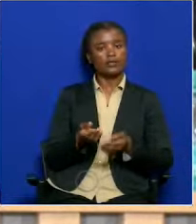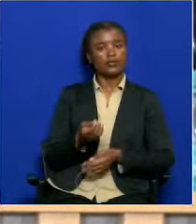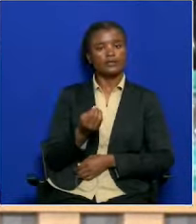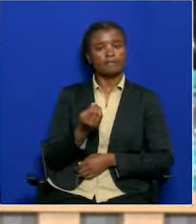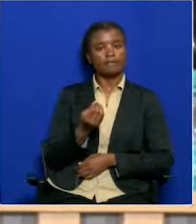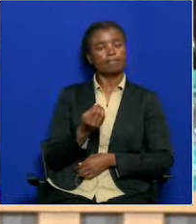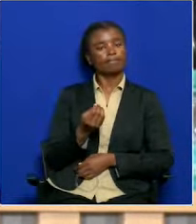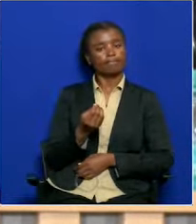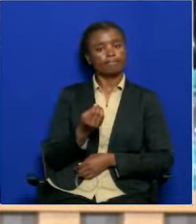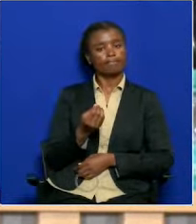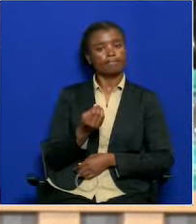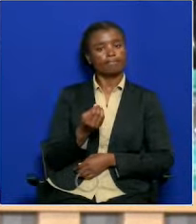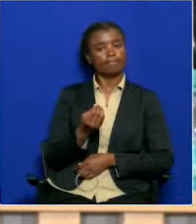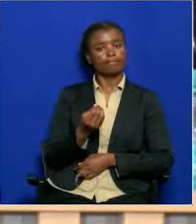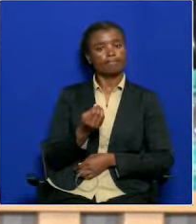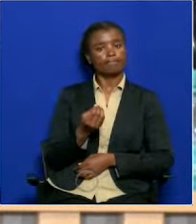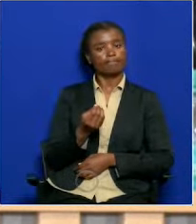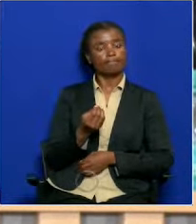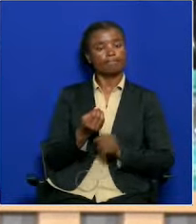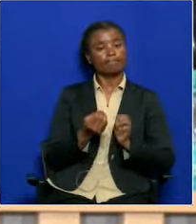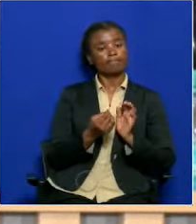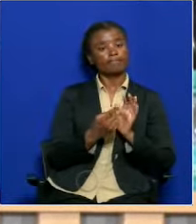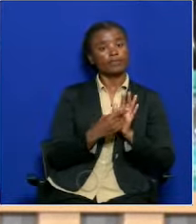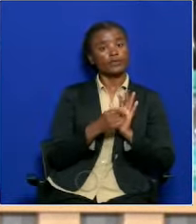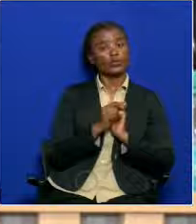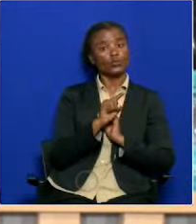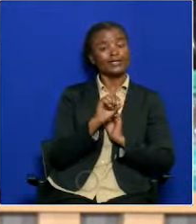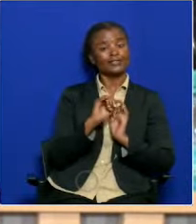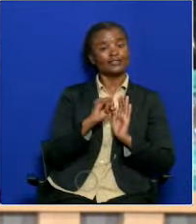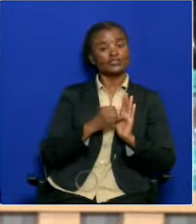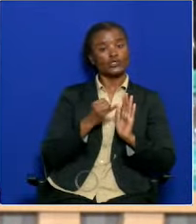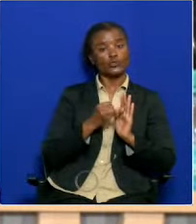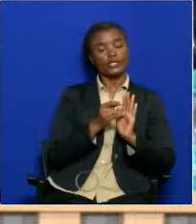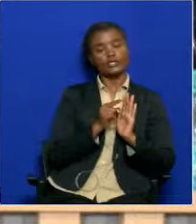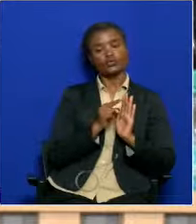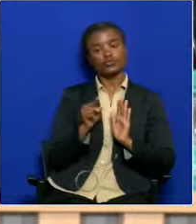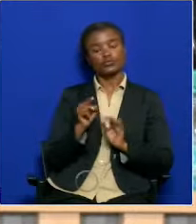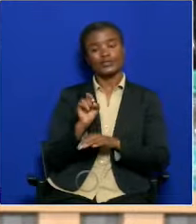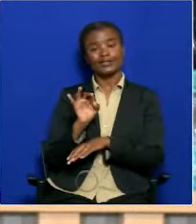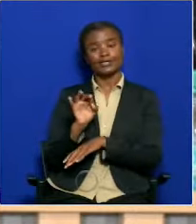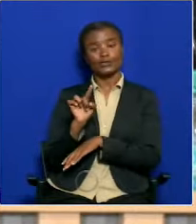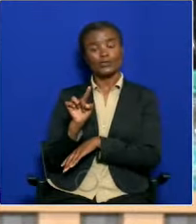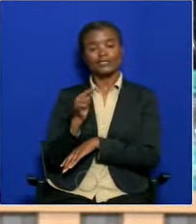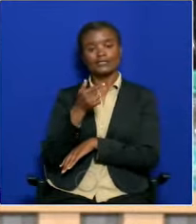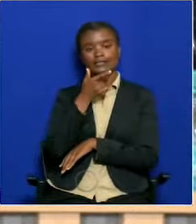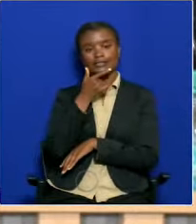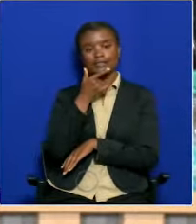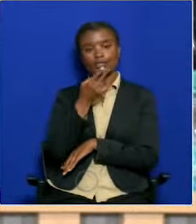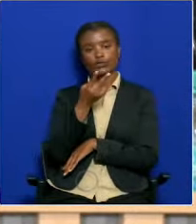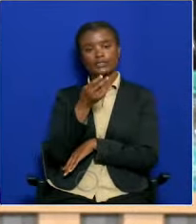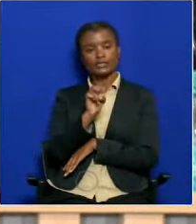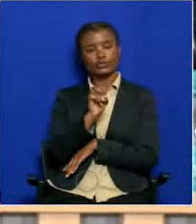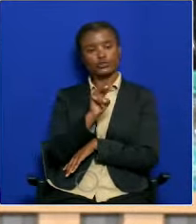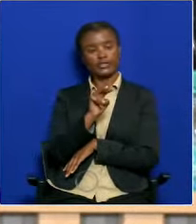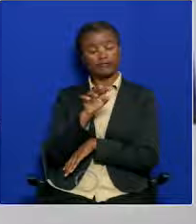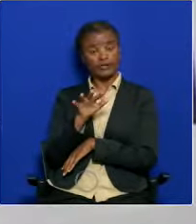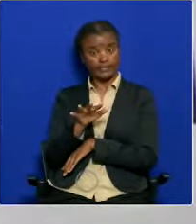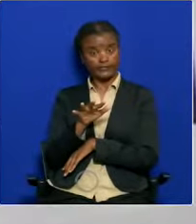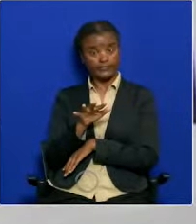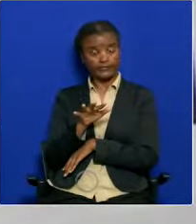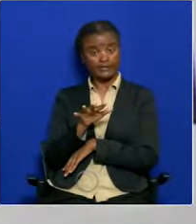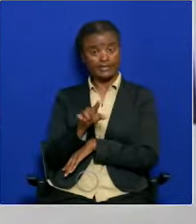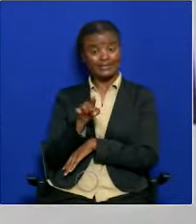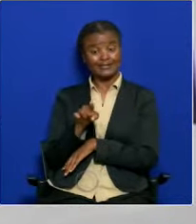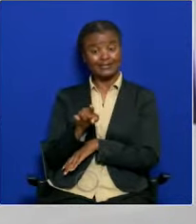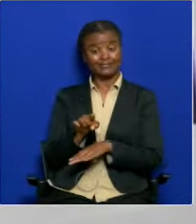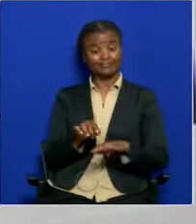1 Jan 2024 to 31 December 2025. And so in this section of your statement,